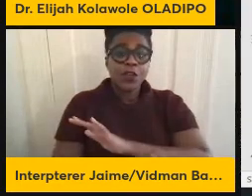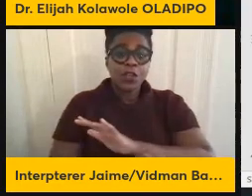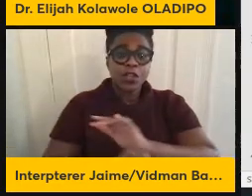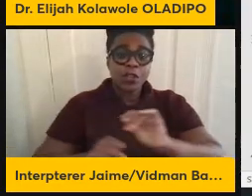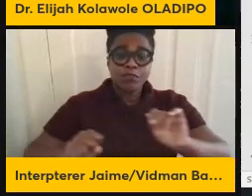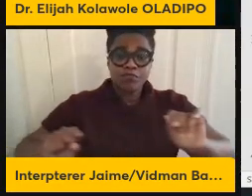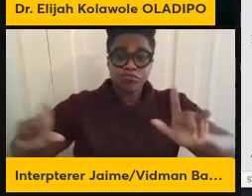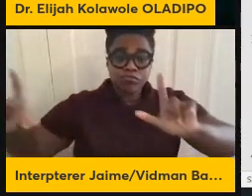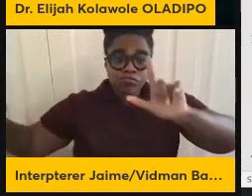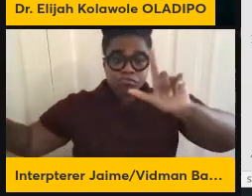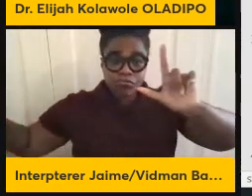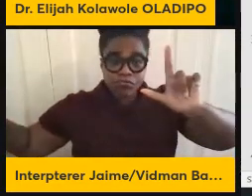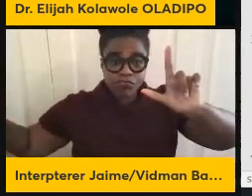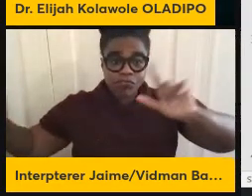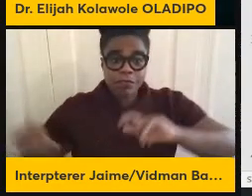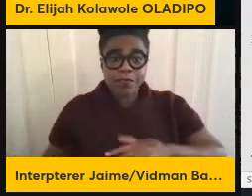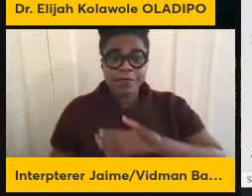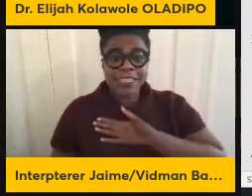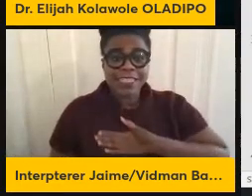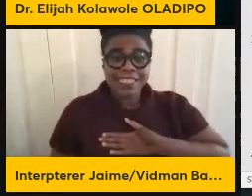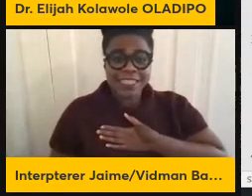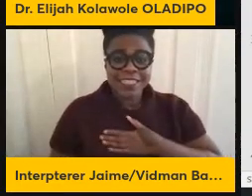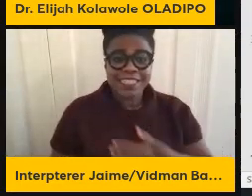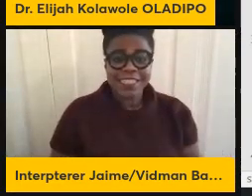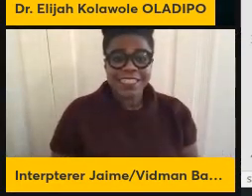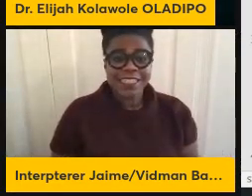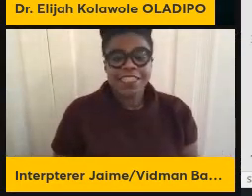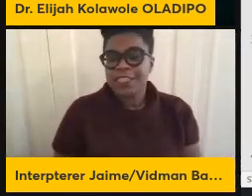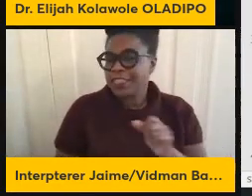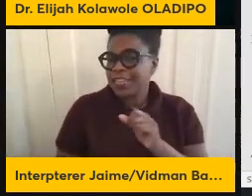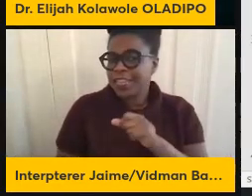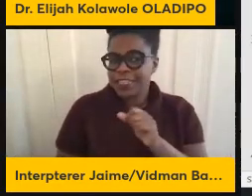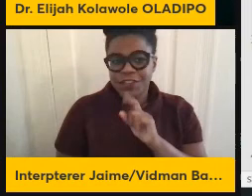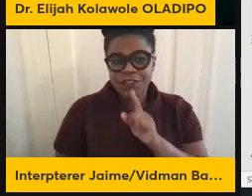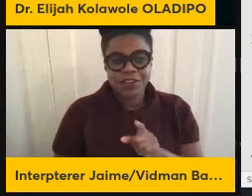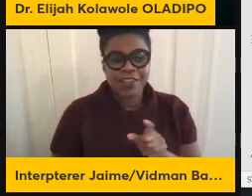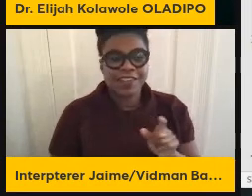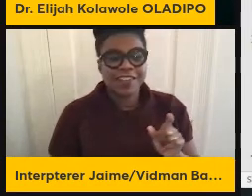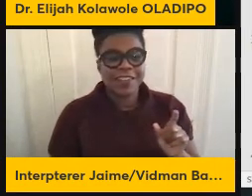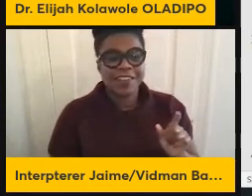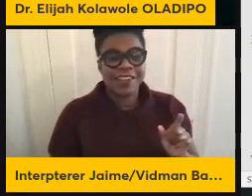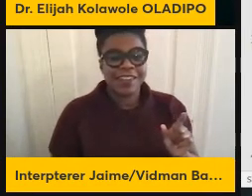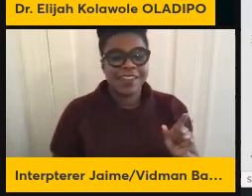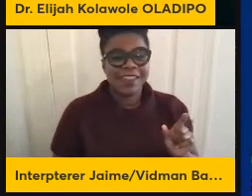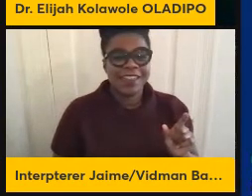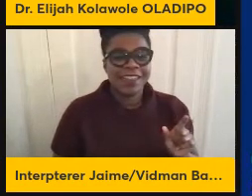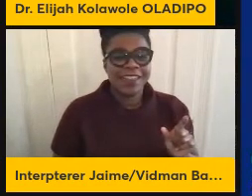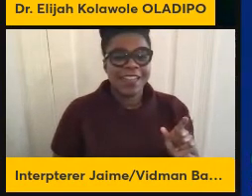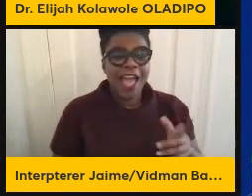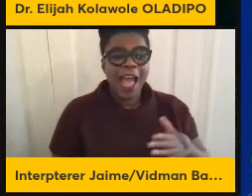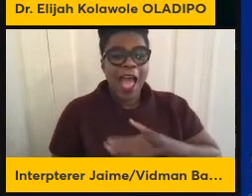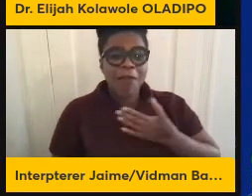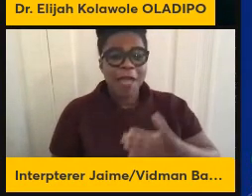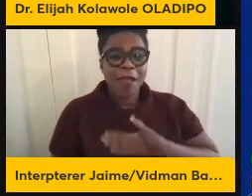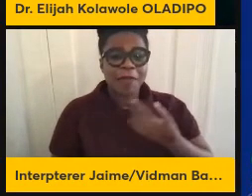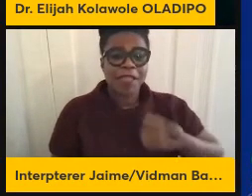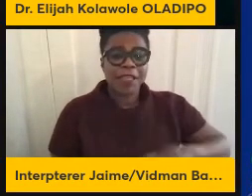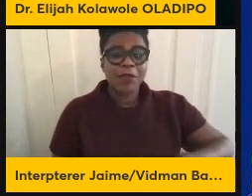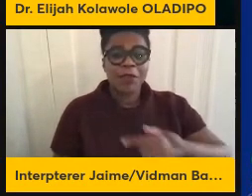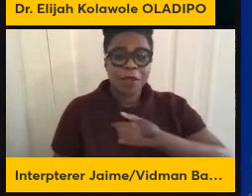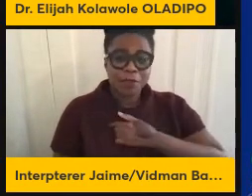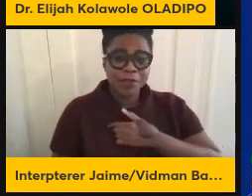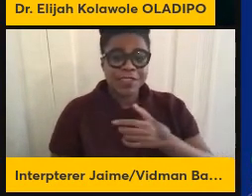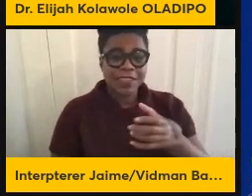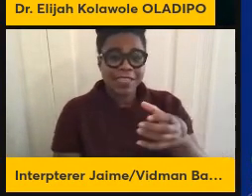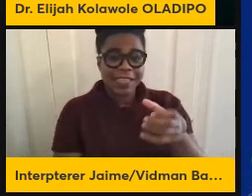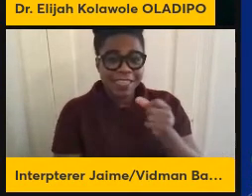Yep. Let me All share right. that. I'm glad that we were able to have